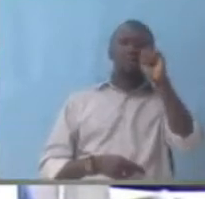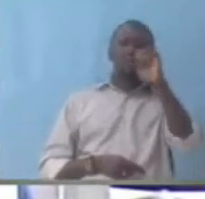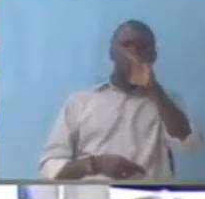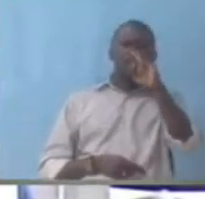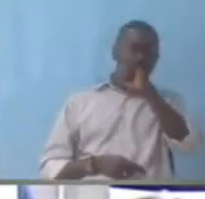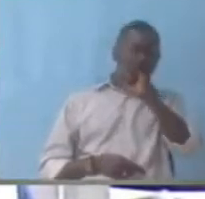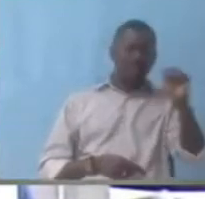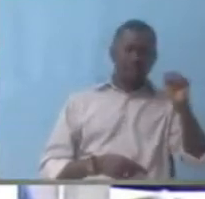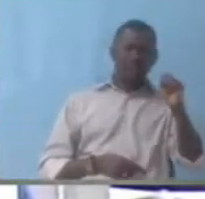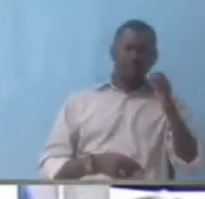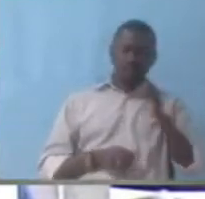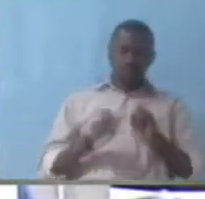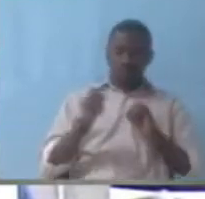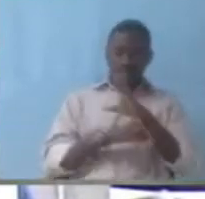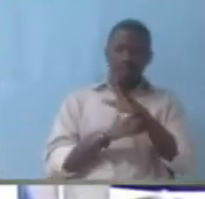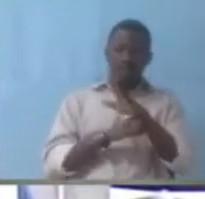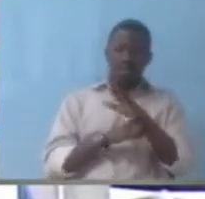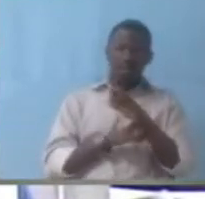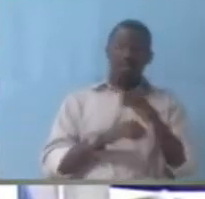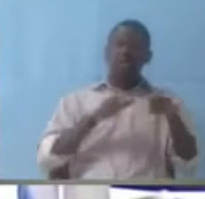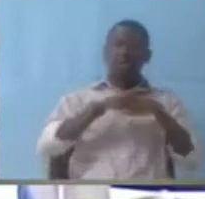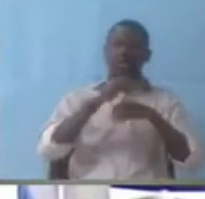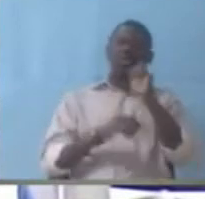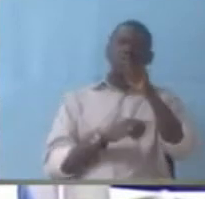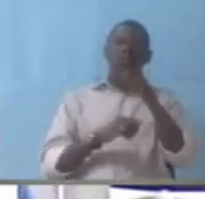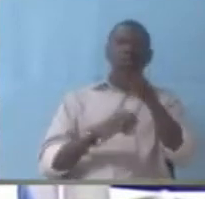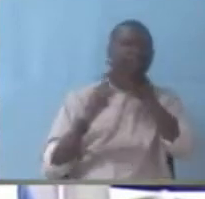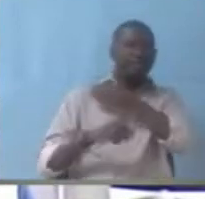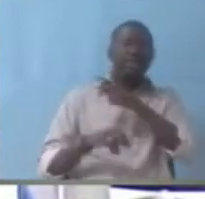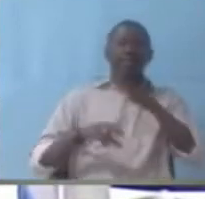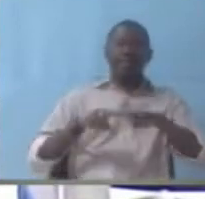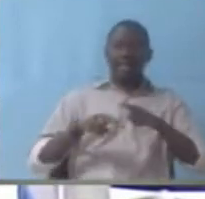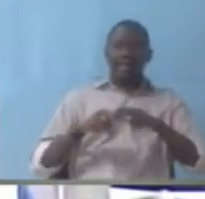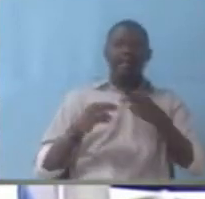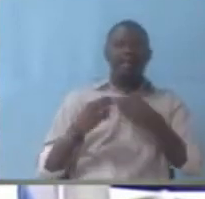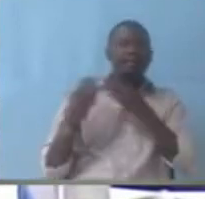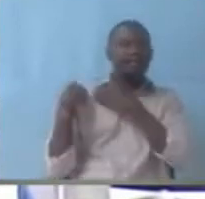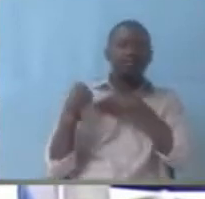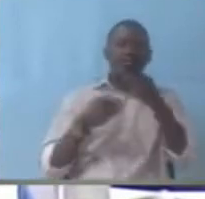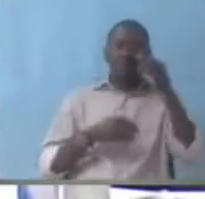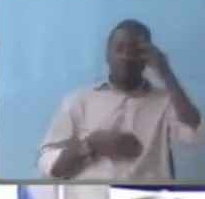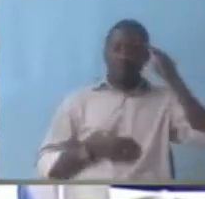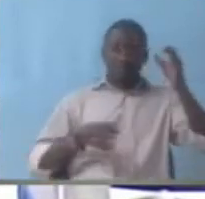passed under your tenure as Attorney General, Acting Attorney General.